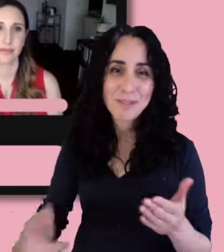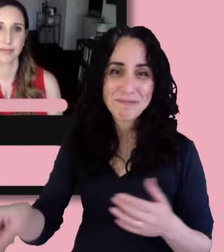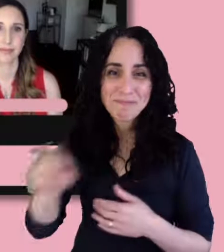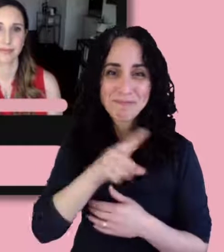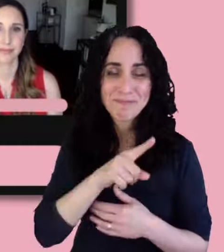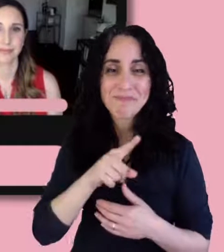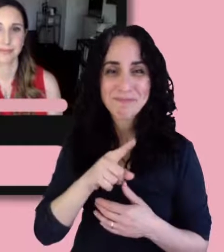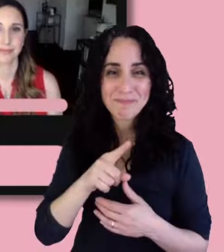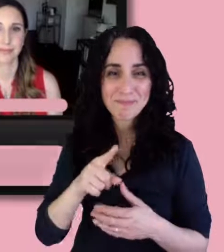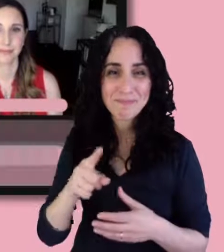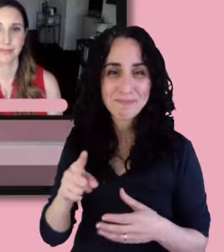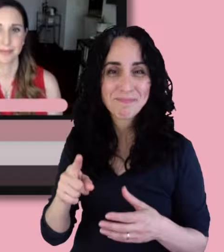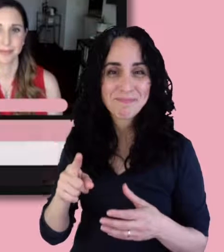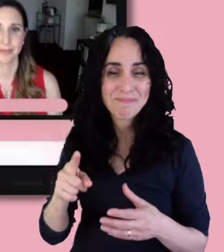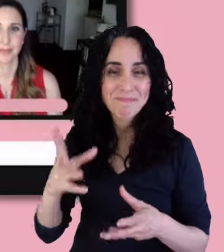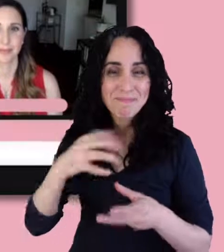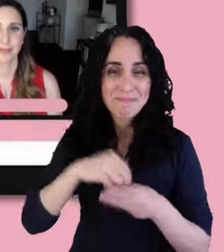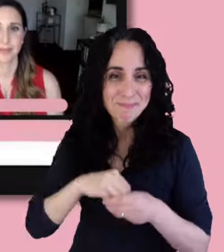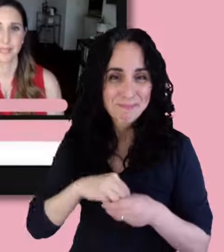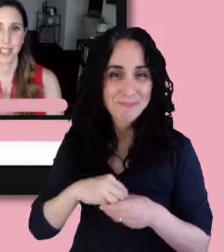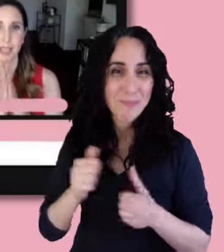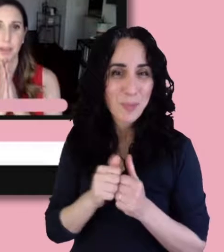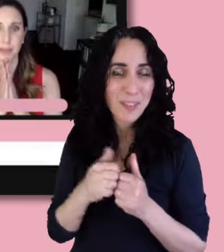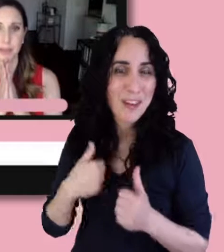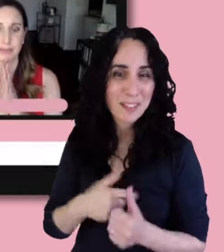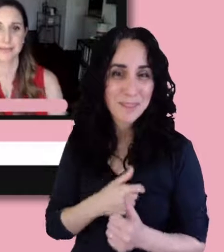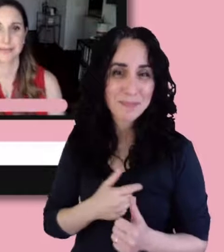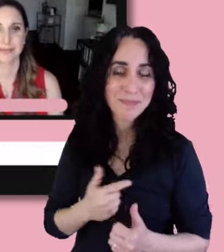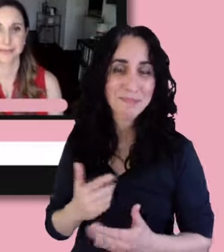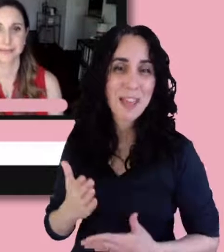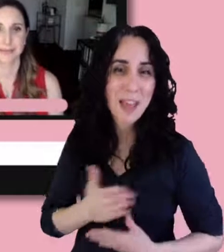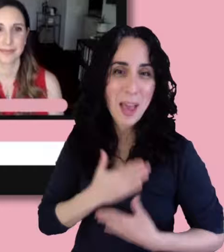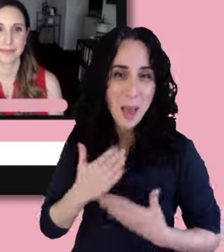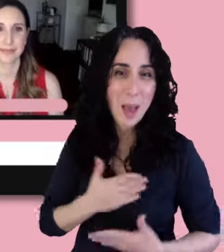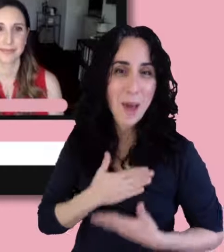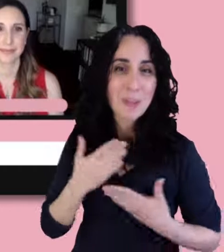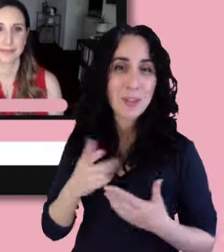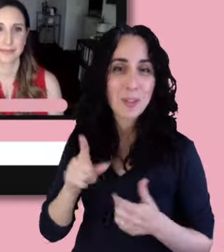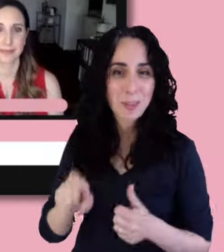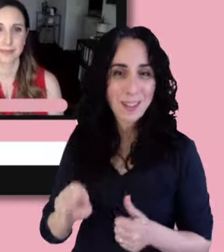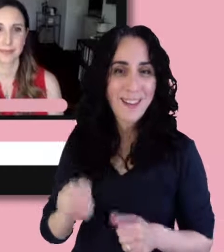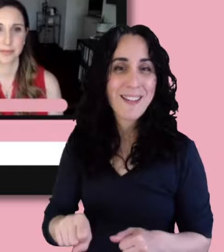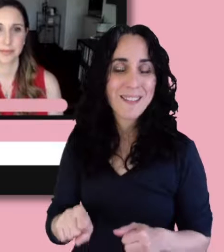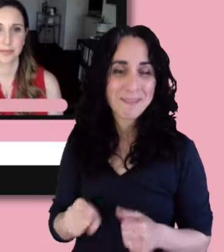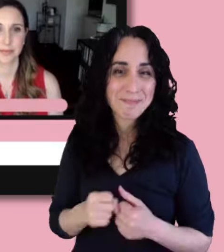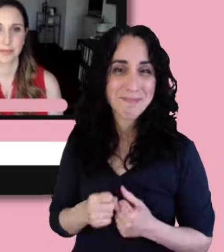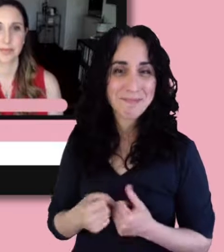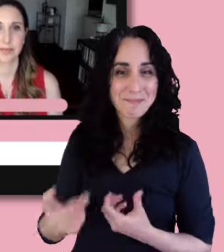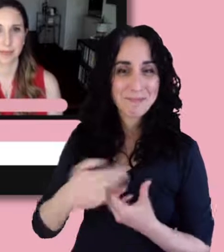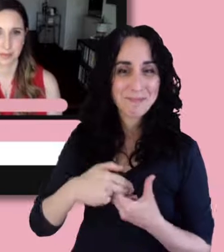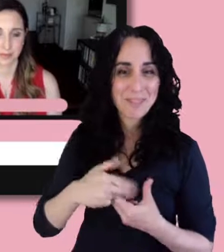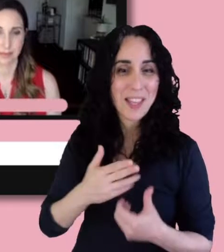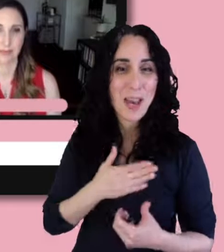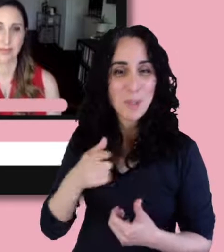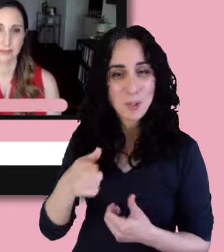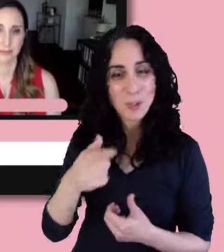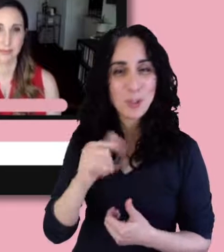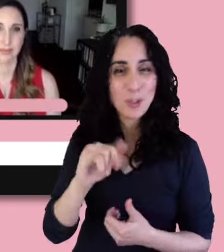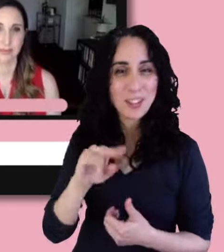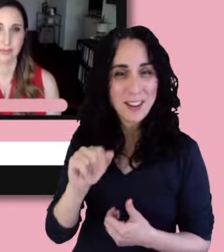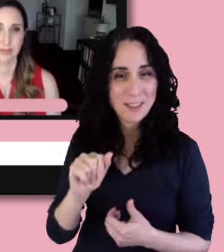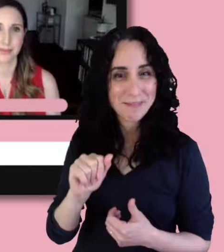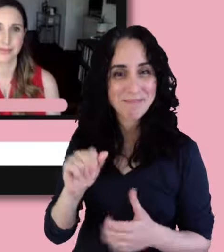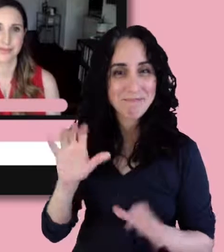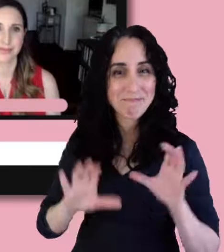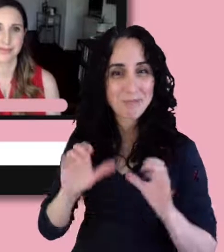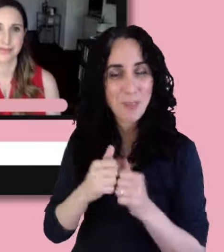to everyone who joined us today. And we're so happy that you were able to join us and that it was you that came on